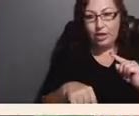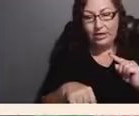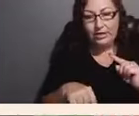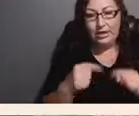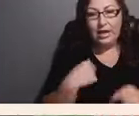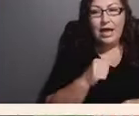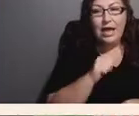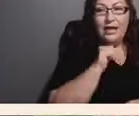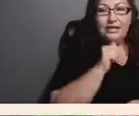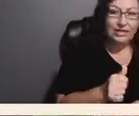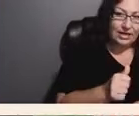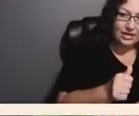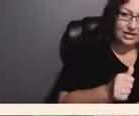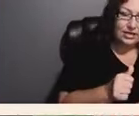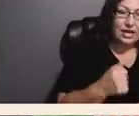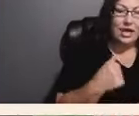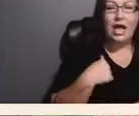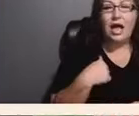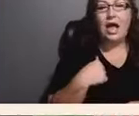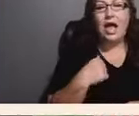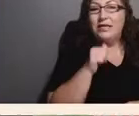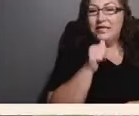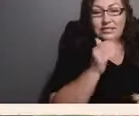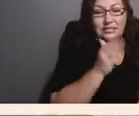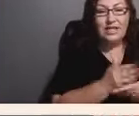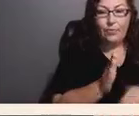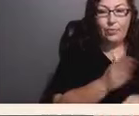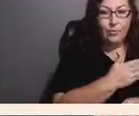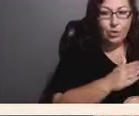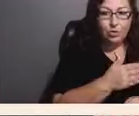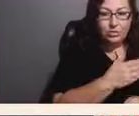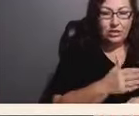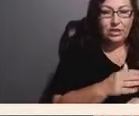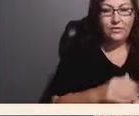I didn't stop the music. The next one is...